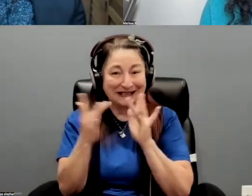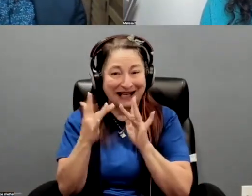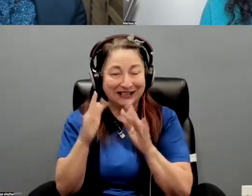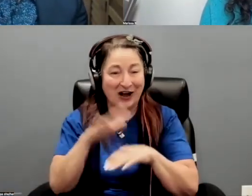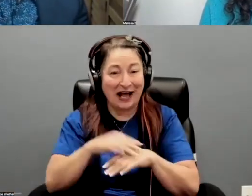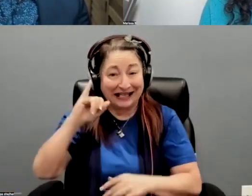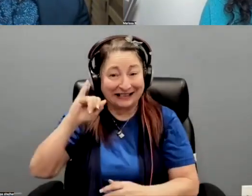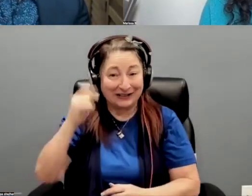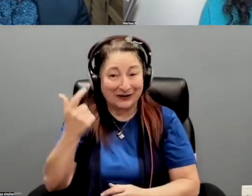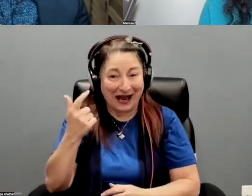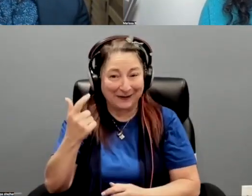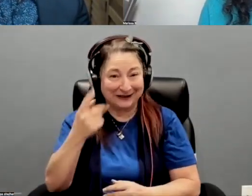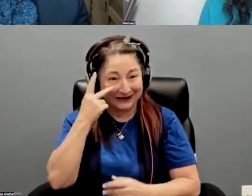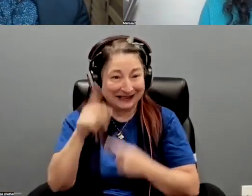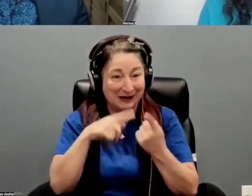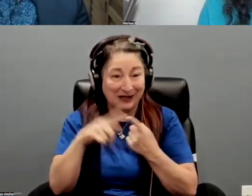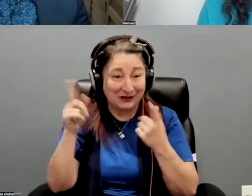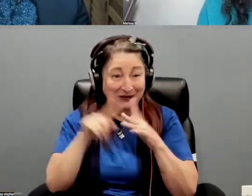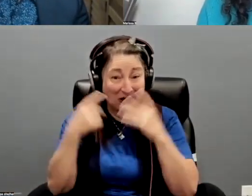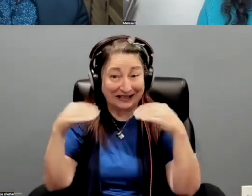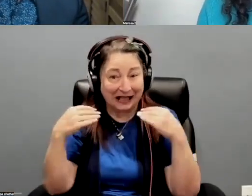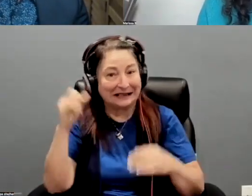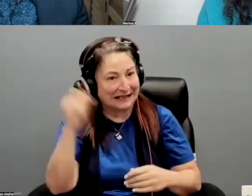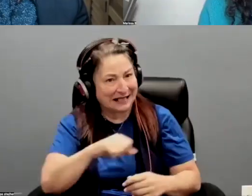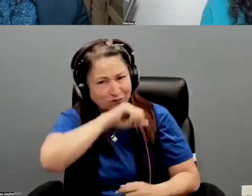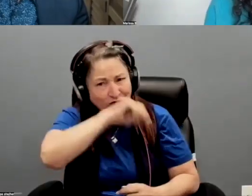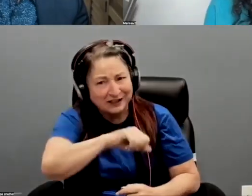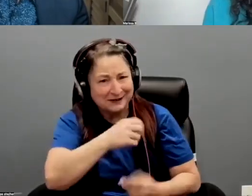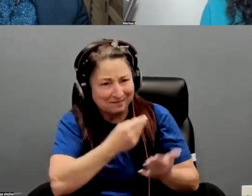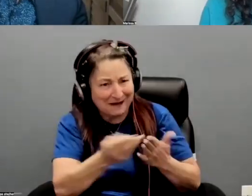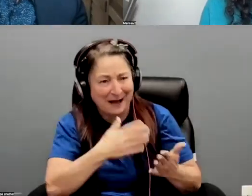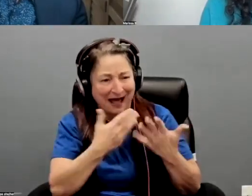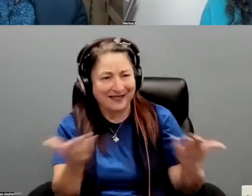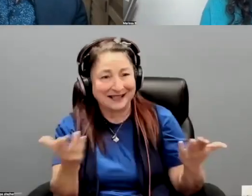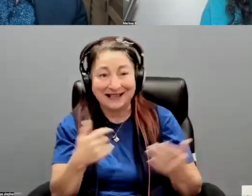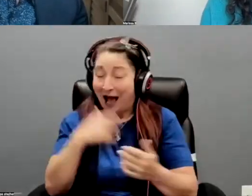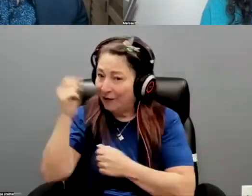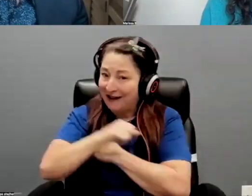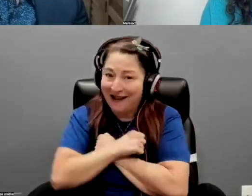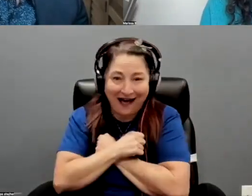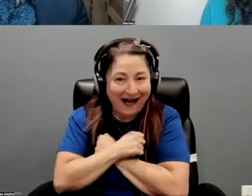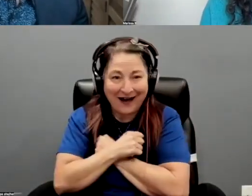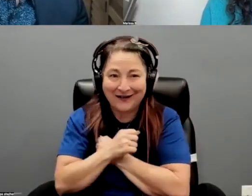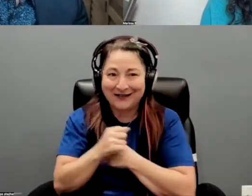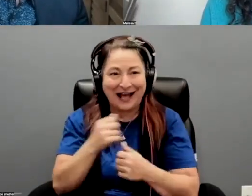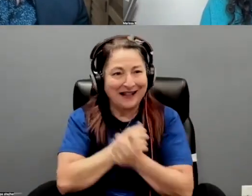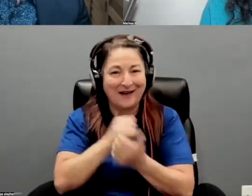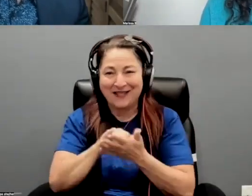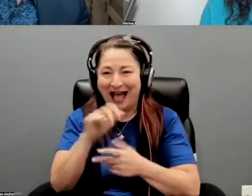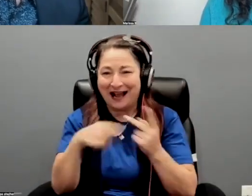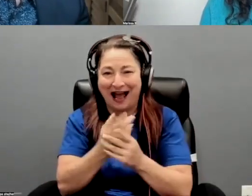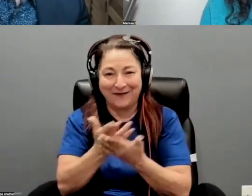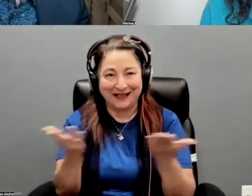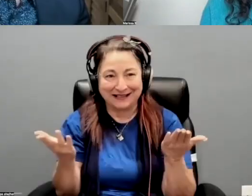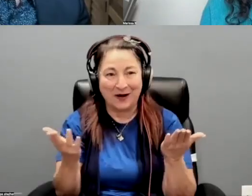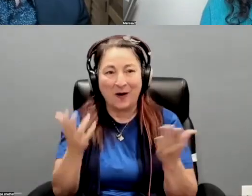start selling. Um, Totally. I would love. I would love it. I love stuff like that.